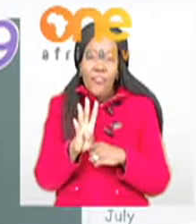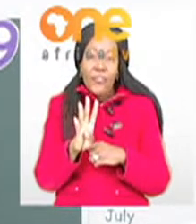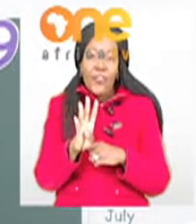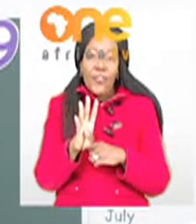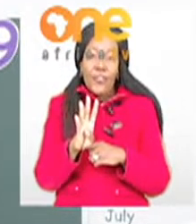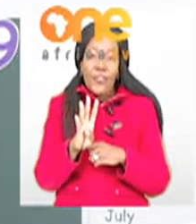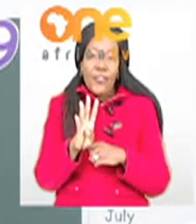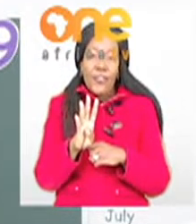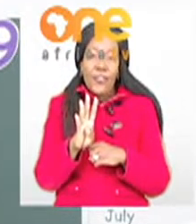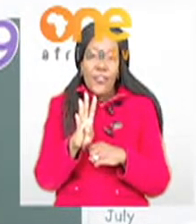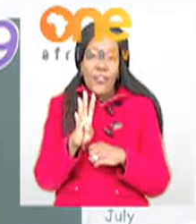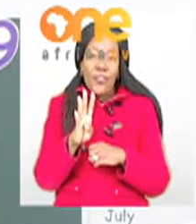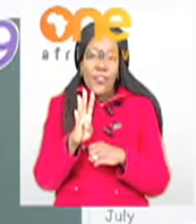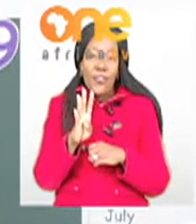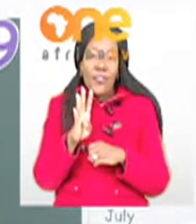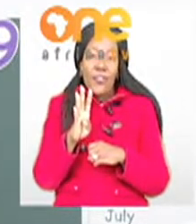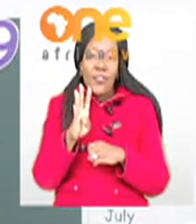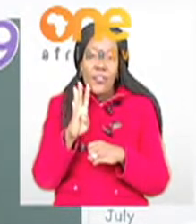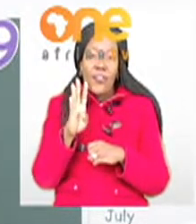4,